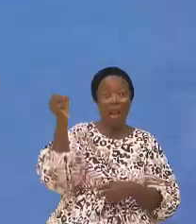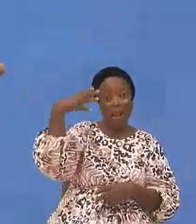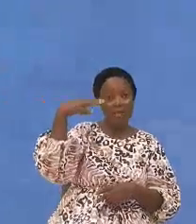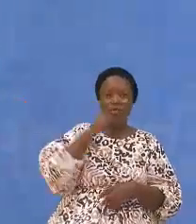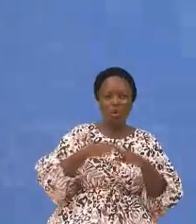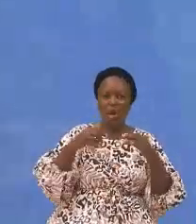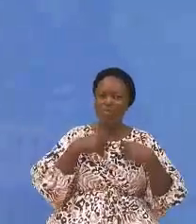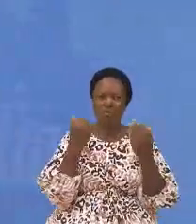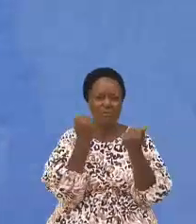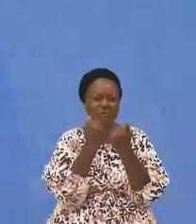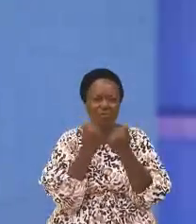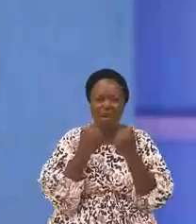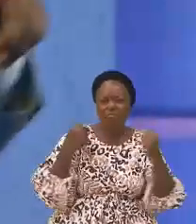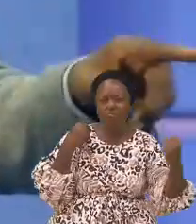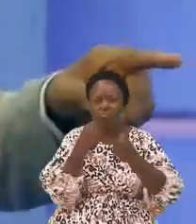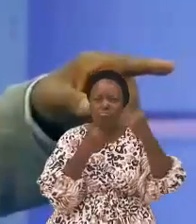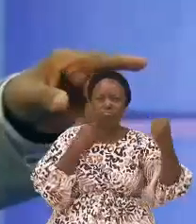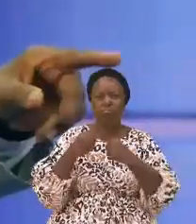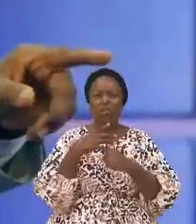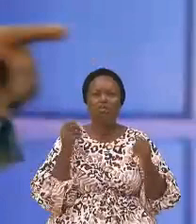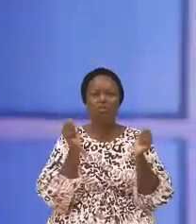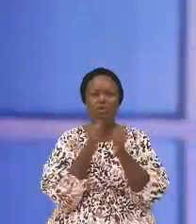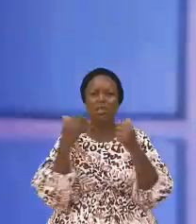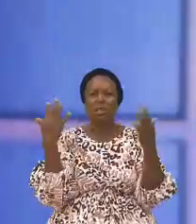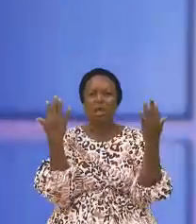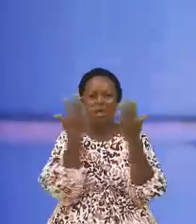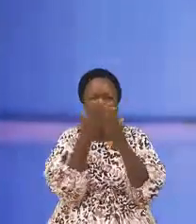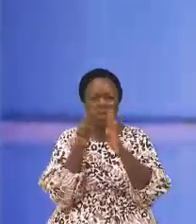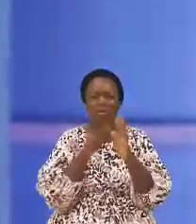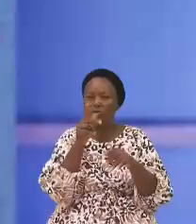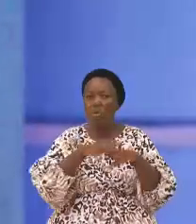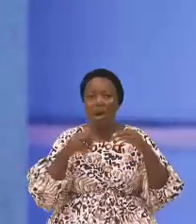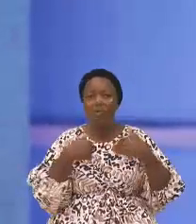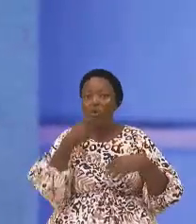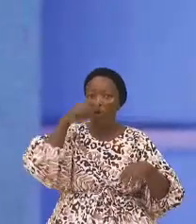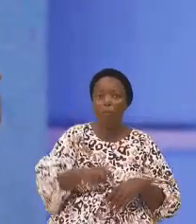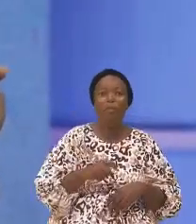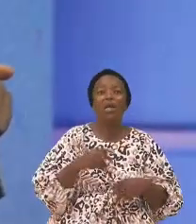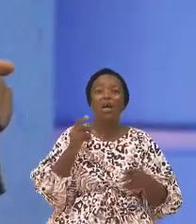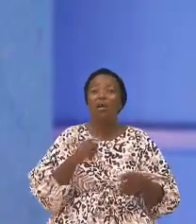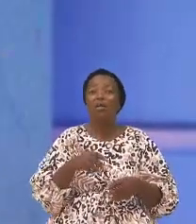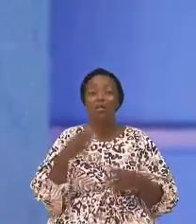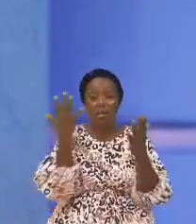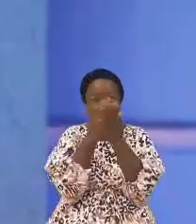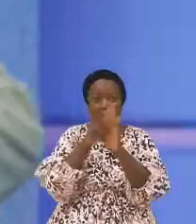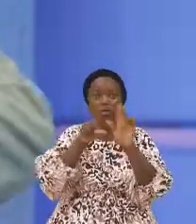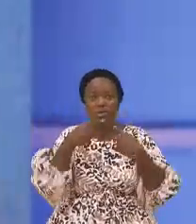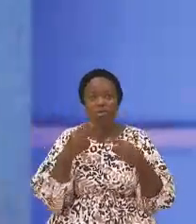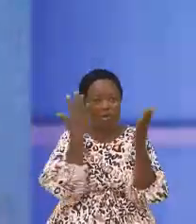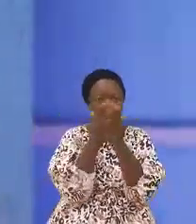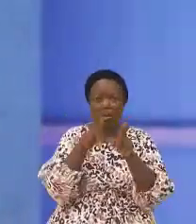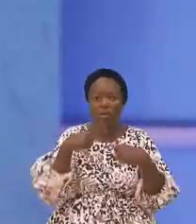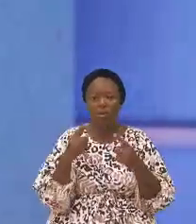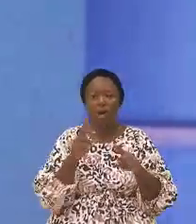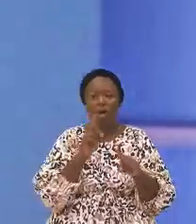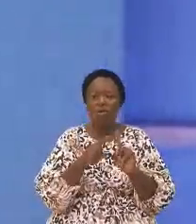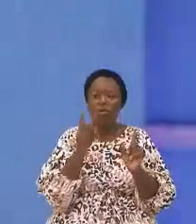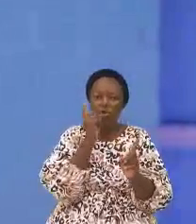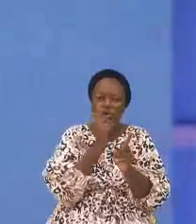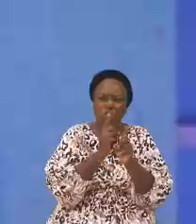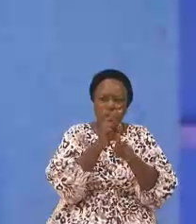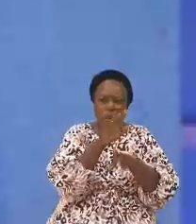is, and you choose light, you don't have to fight with the darkness. You don't have to command,